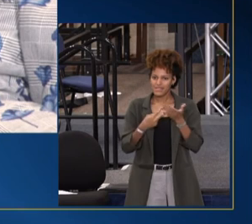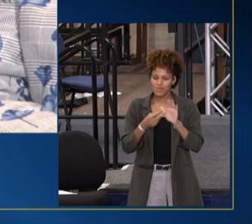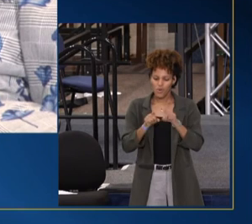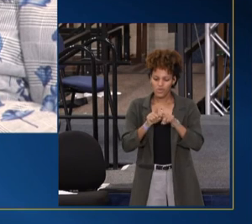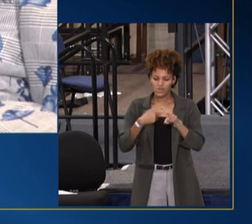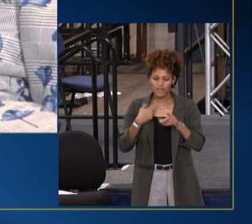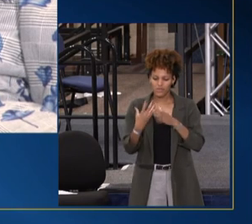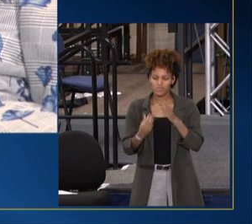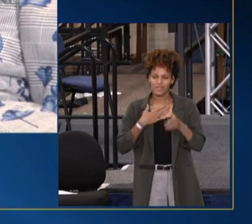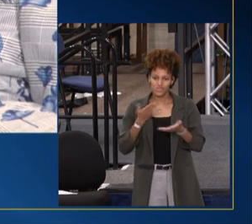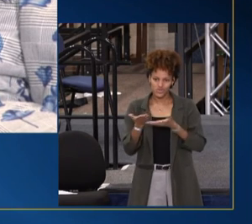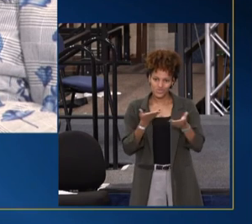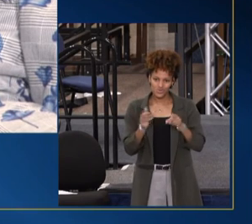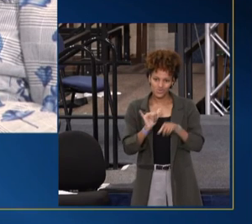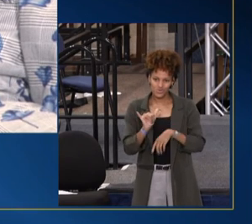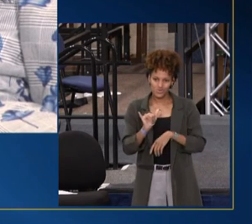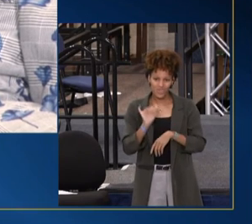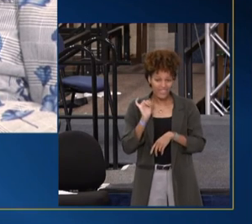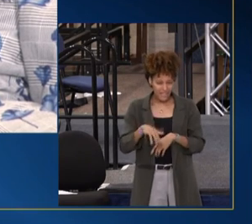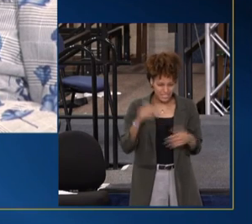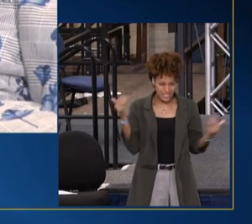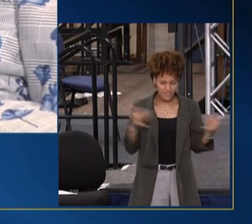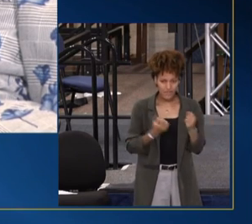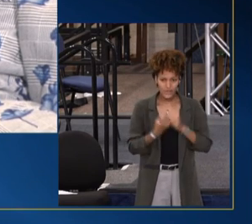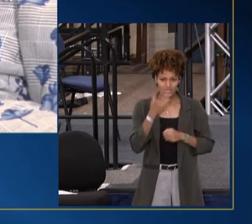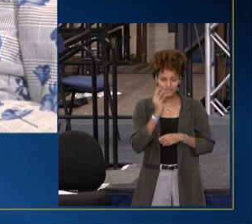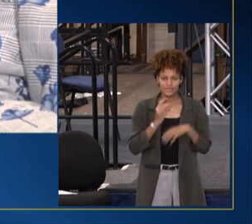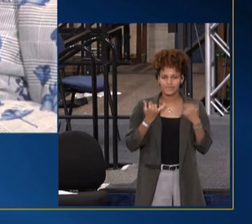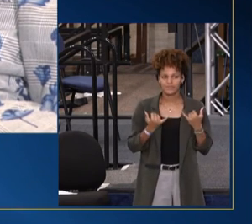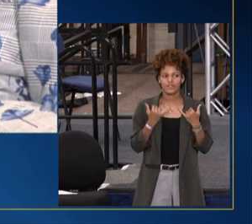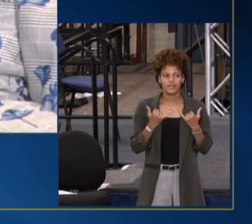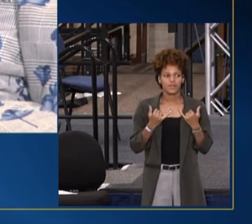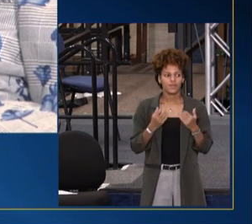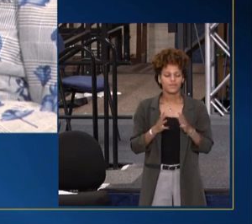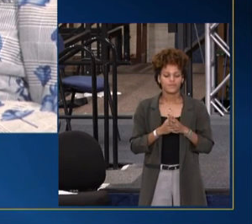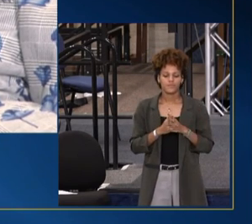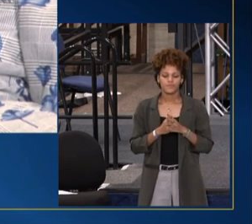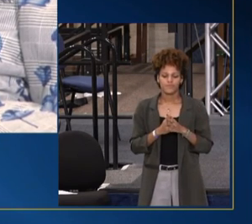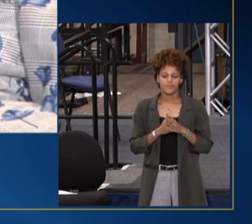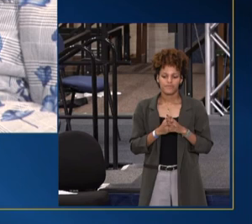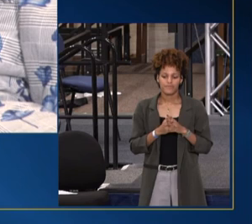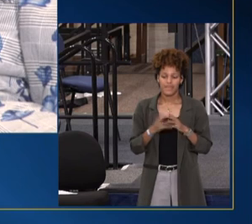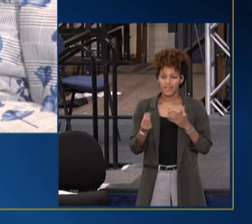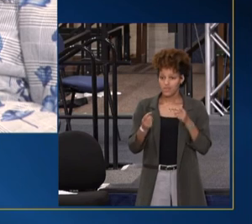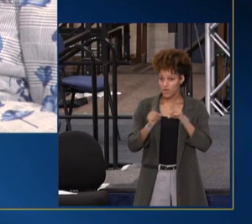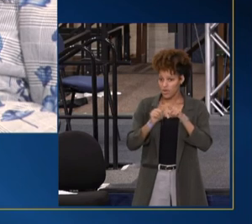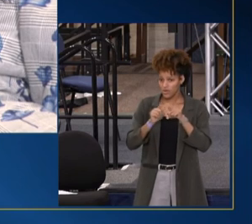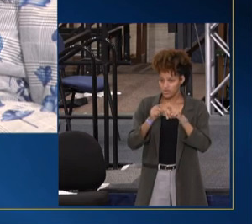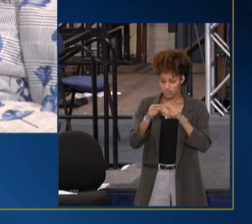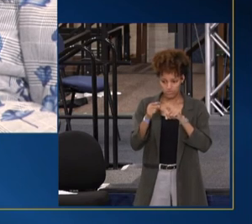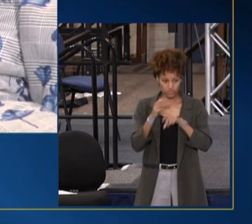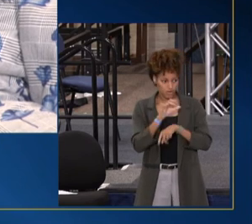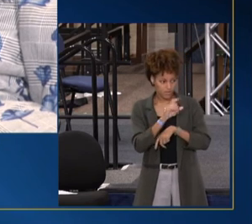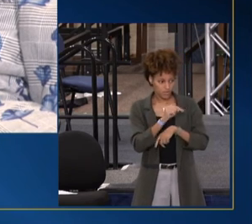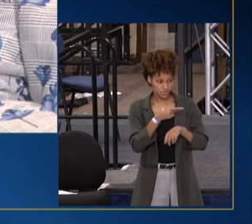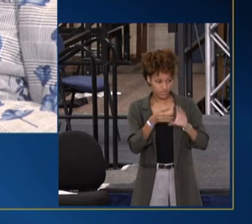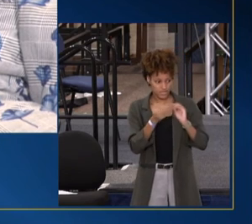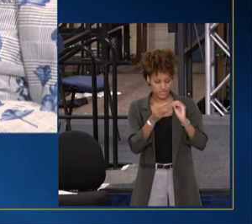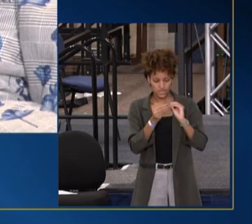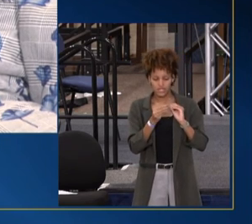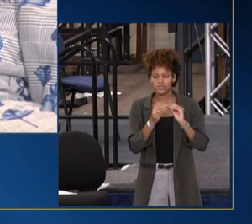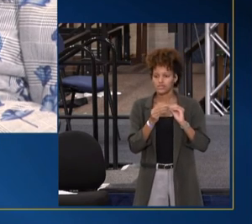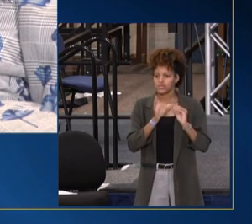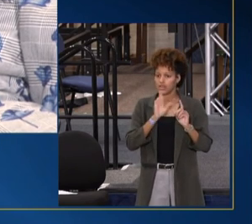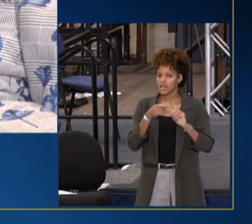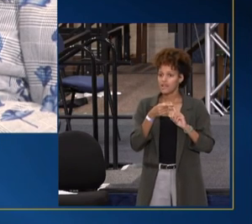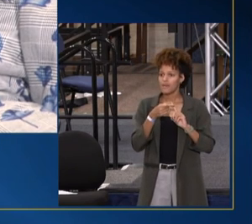too. That's their fear. And so, and also, like you said, Robert, they are